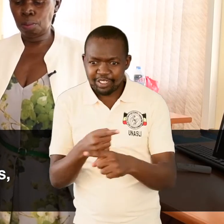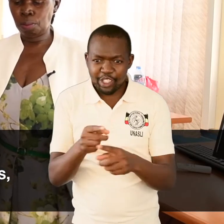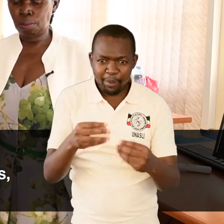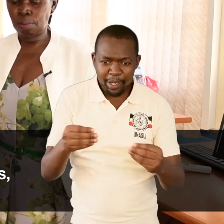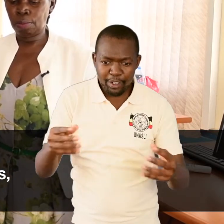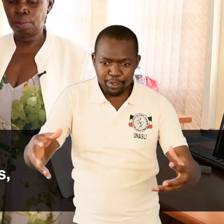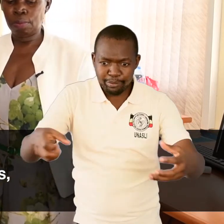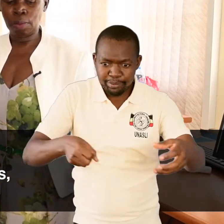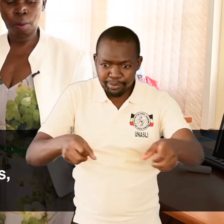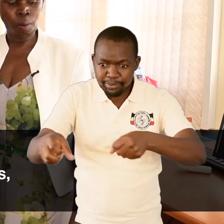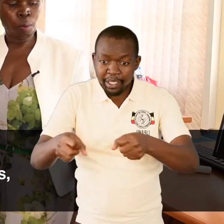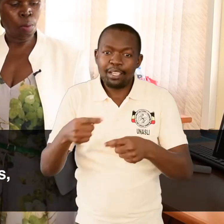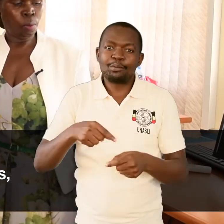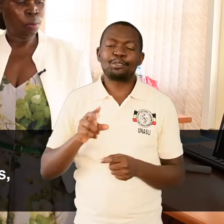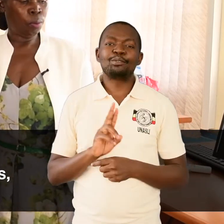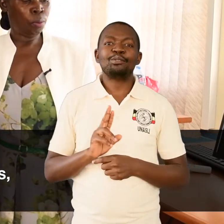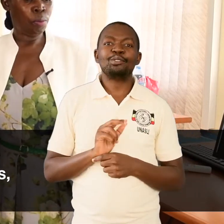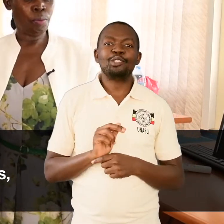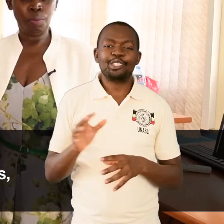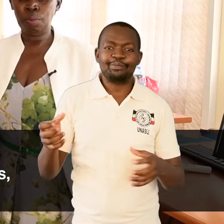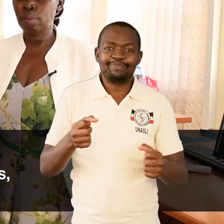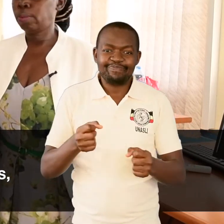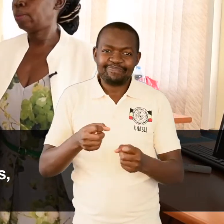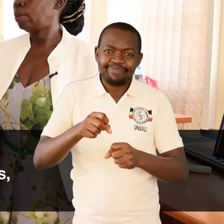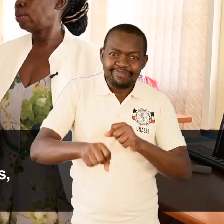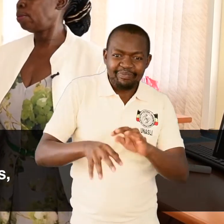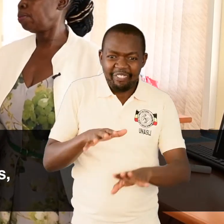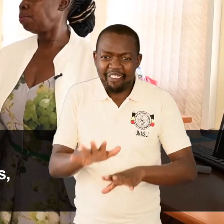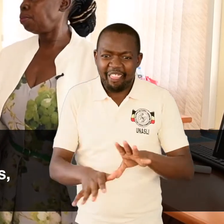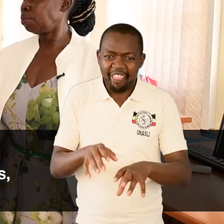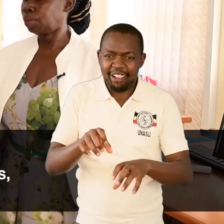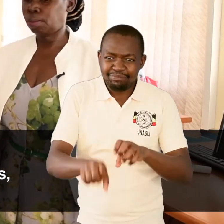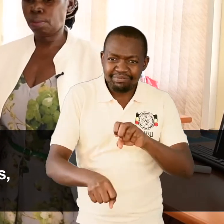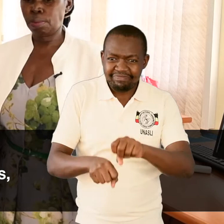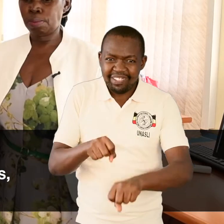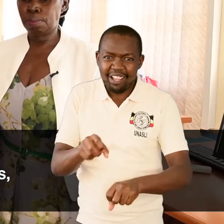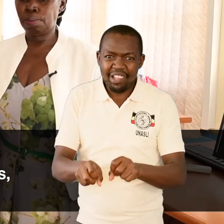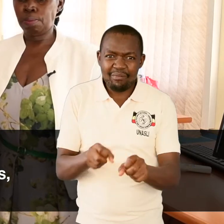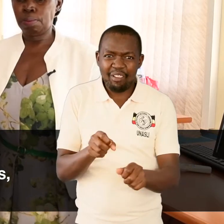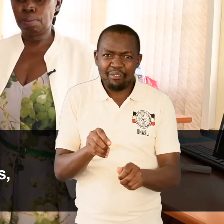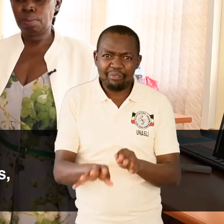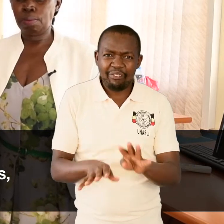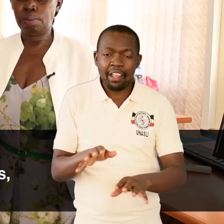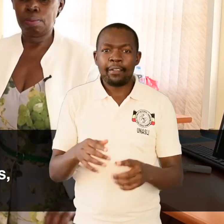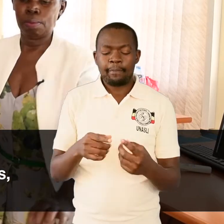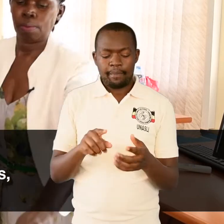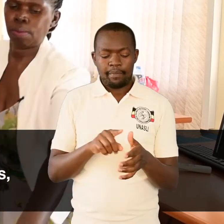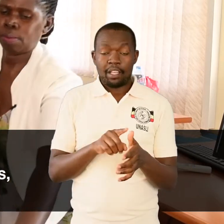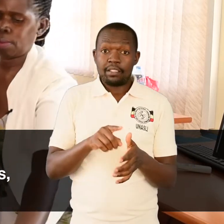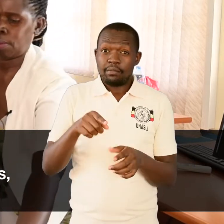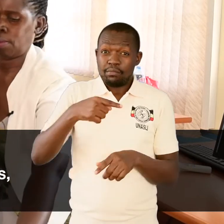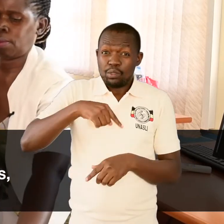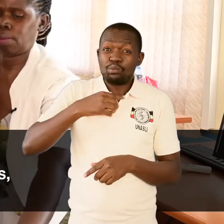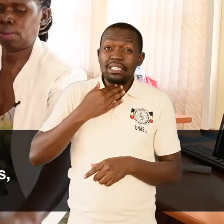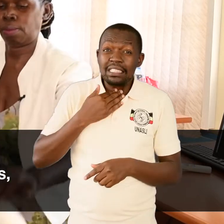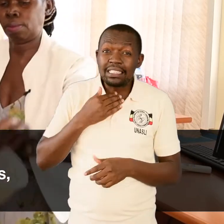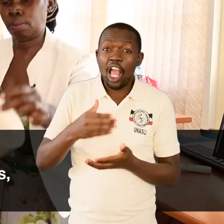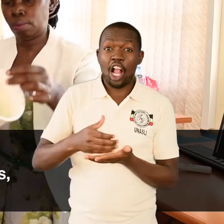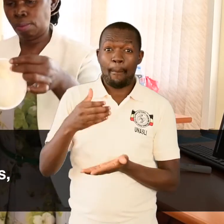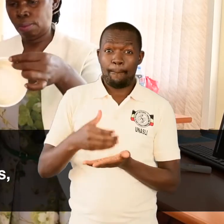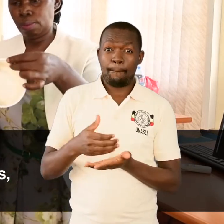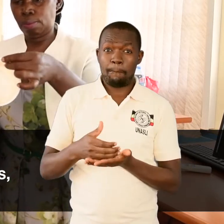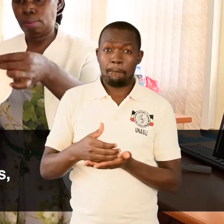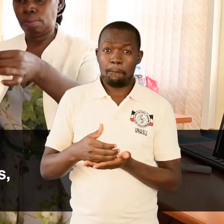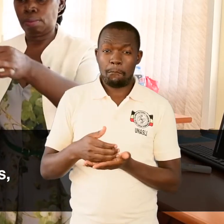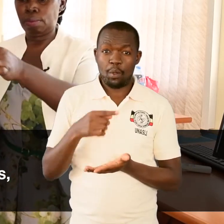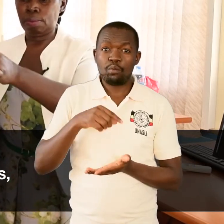materials that we are going to use. And then lastly, we need a cup or a mug, which we are going to